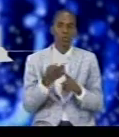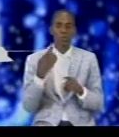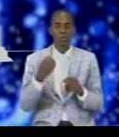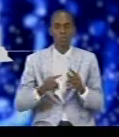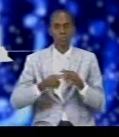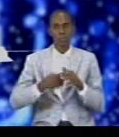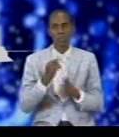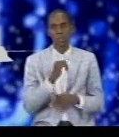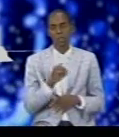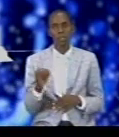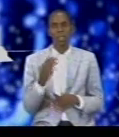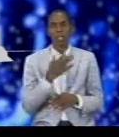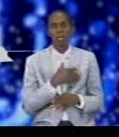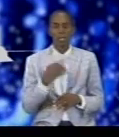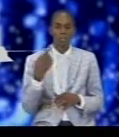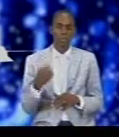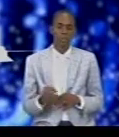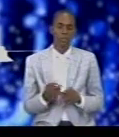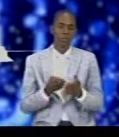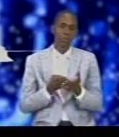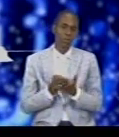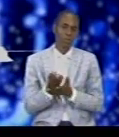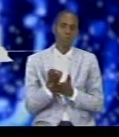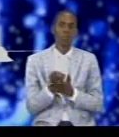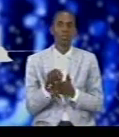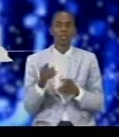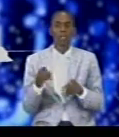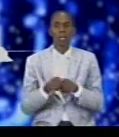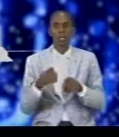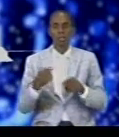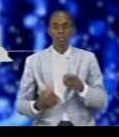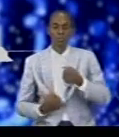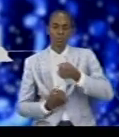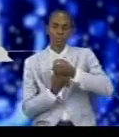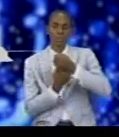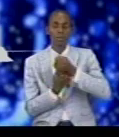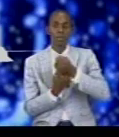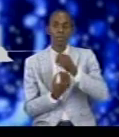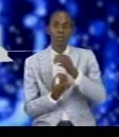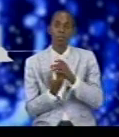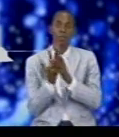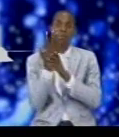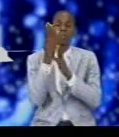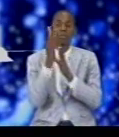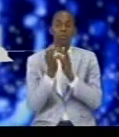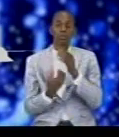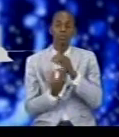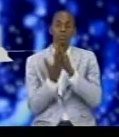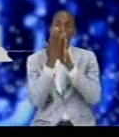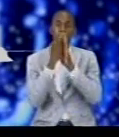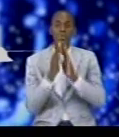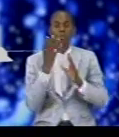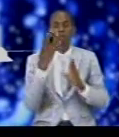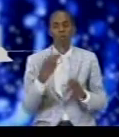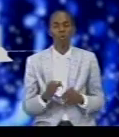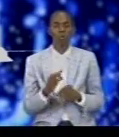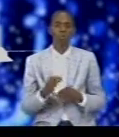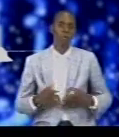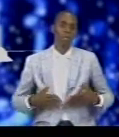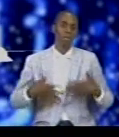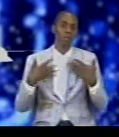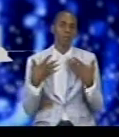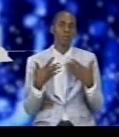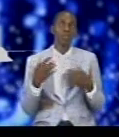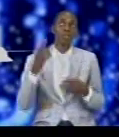the truth as a fountain of life. Is the truth for the foundation, and then is the truth as a fountain of life. It